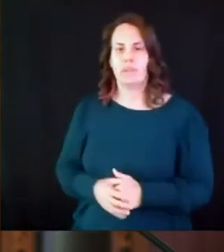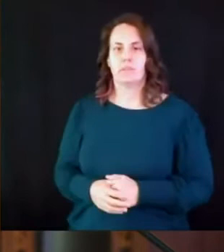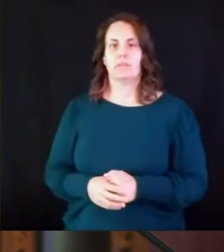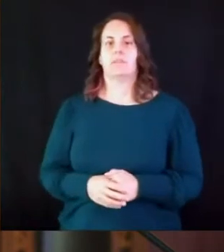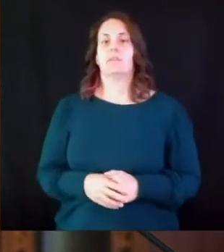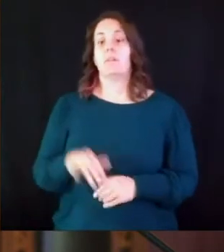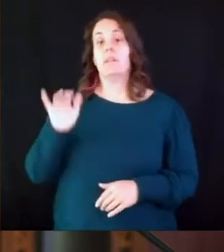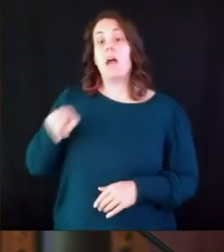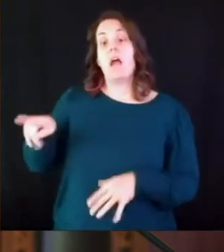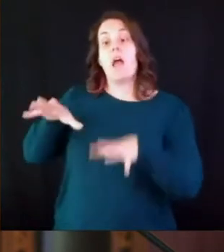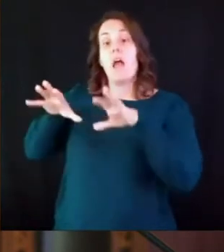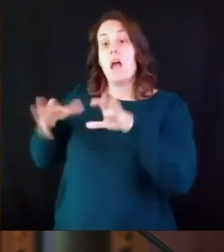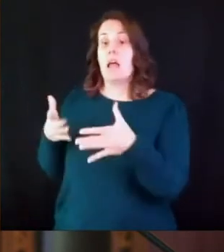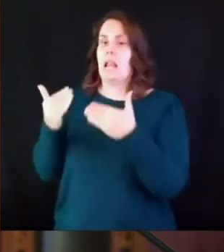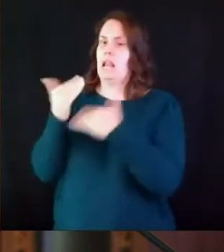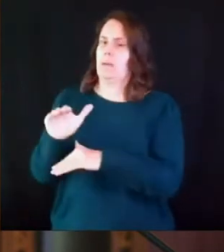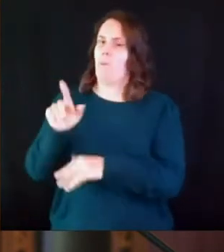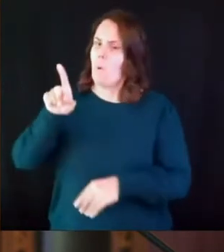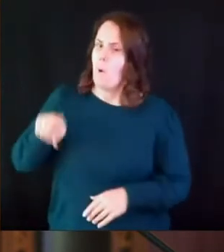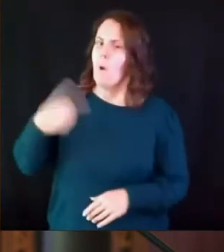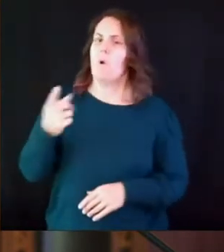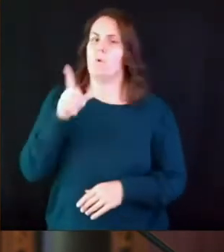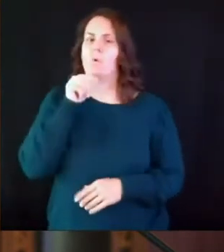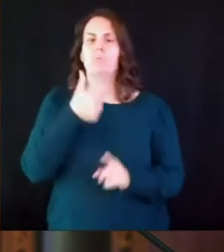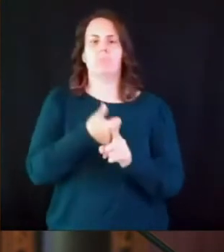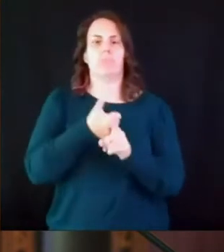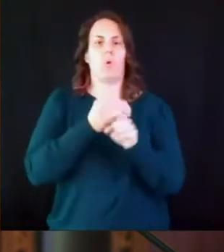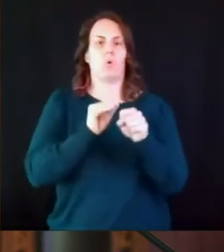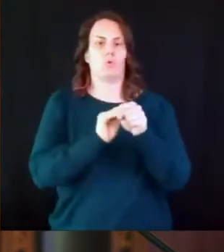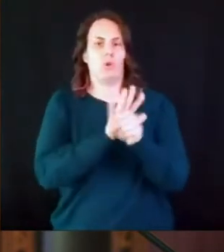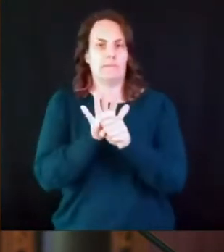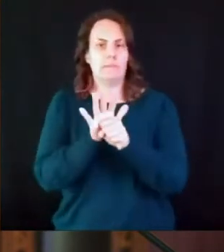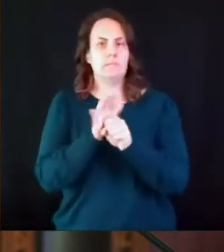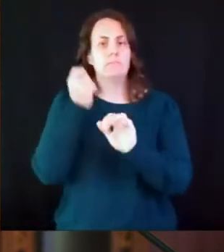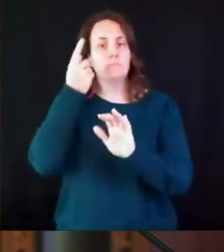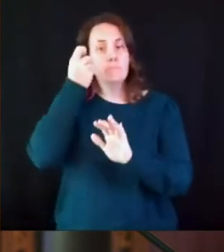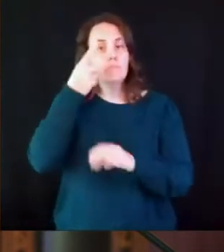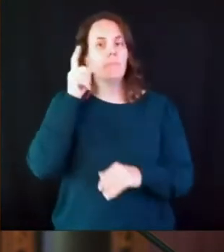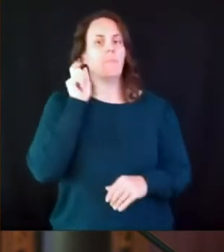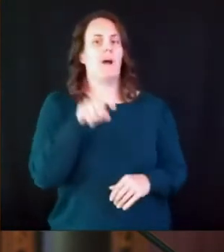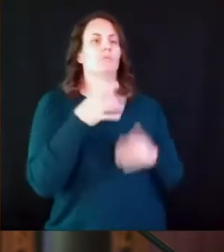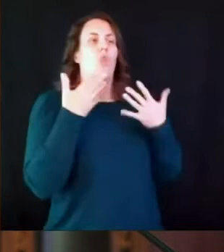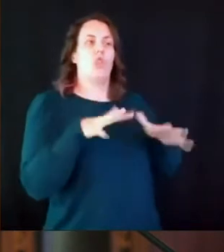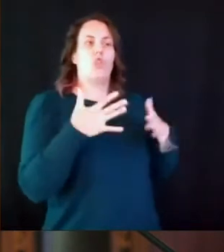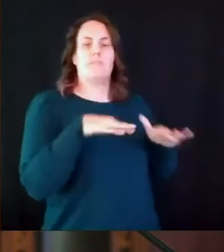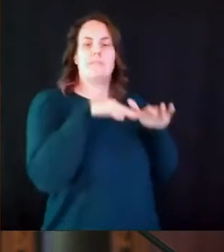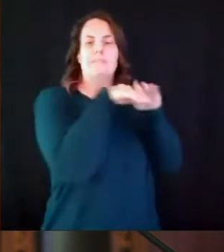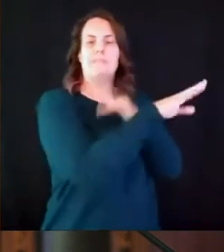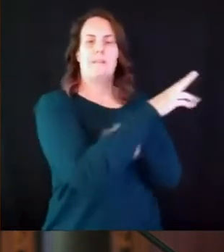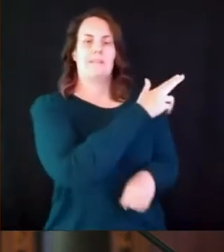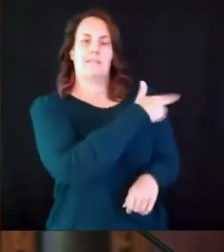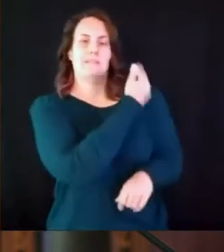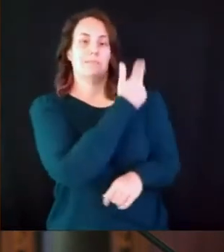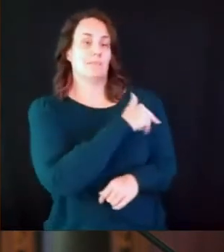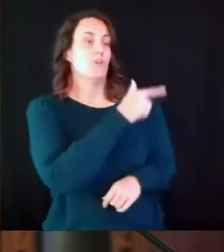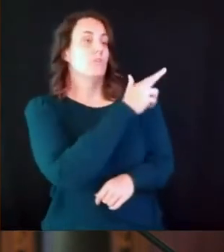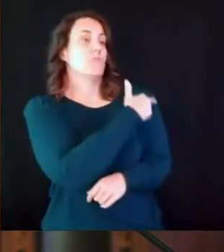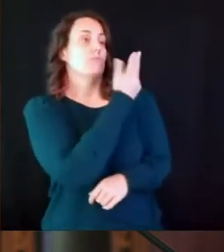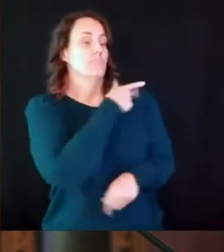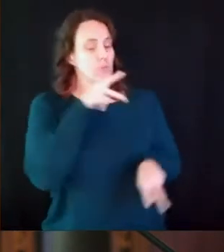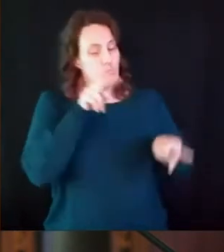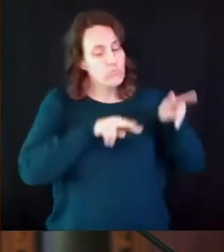ambulatory. This will free up beds in our hospitals to better care for more severely ill COVID and non-COVID